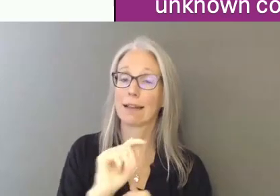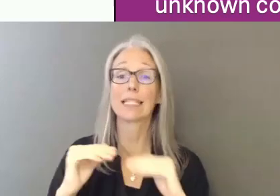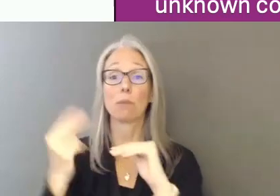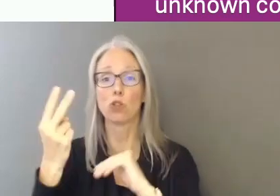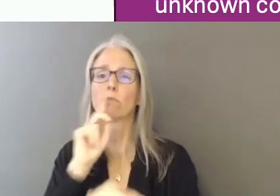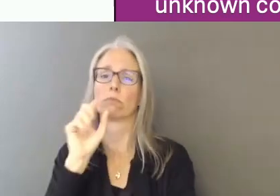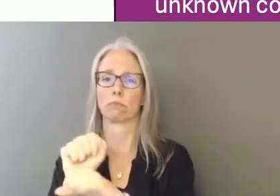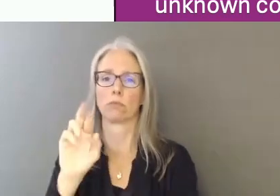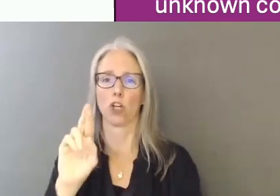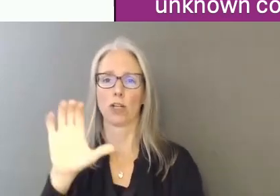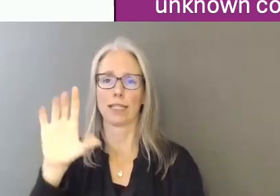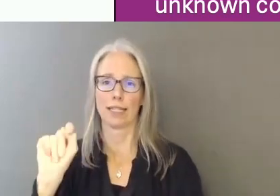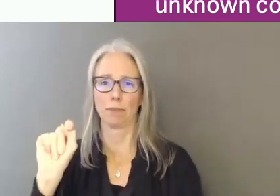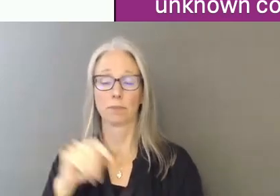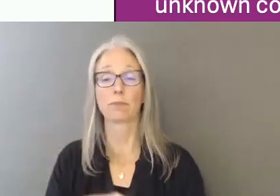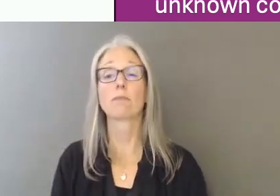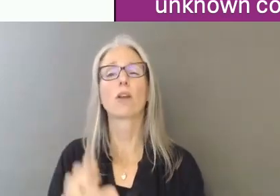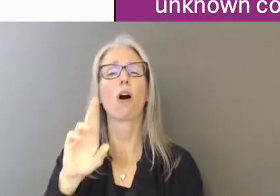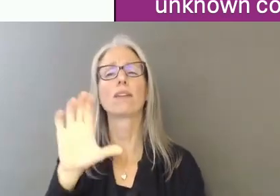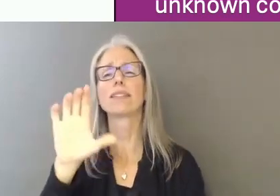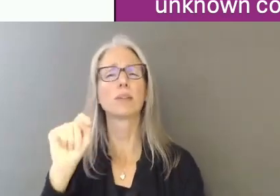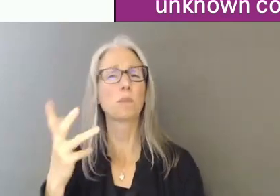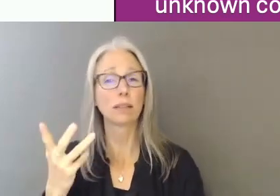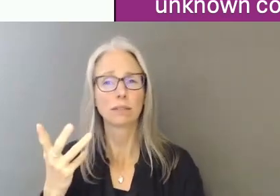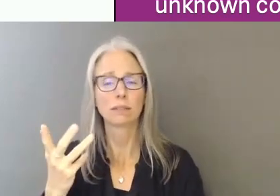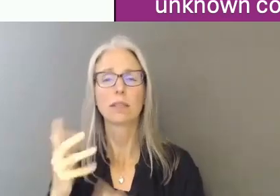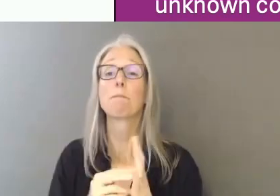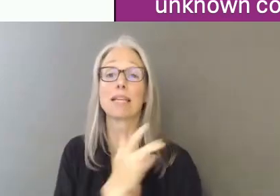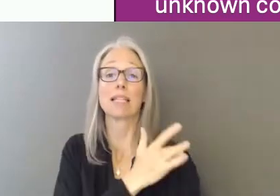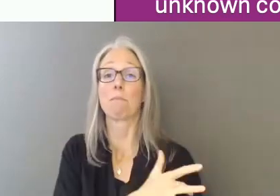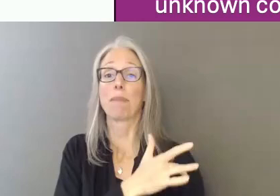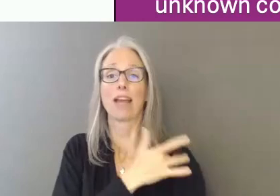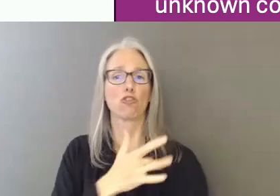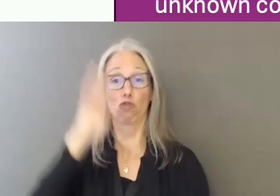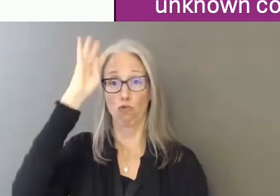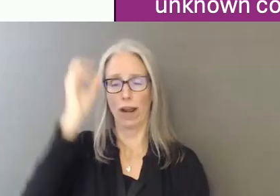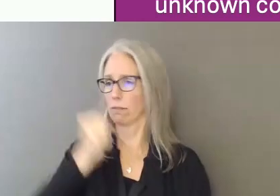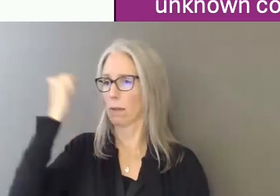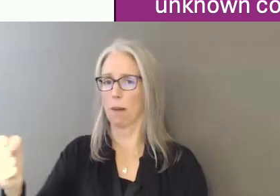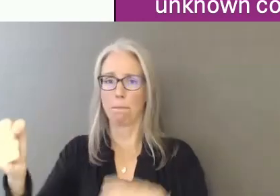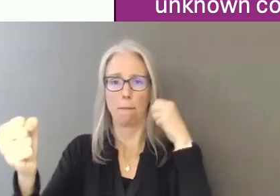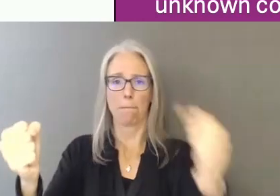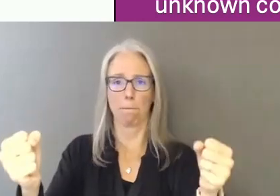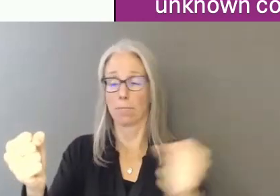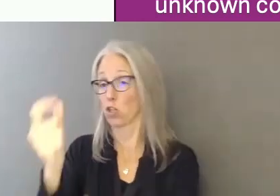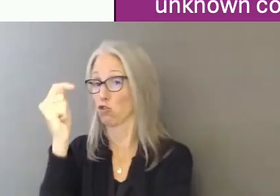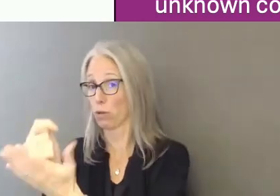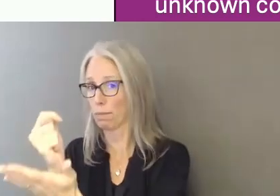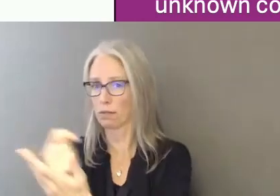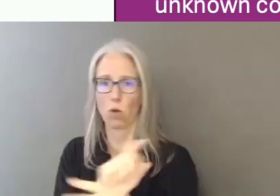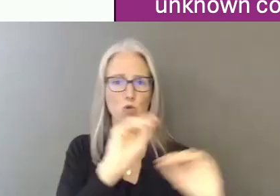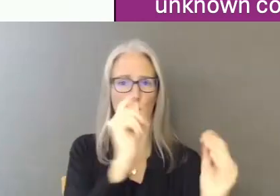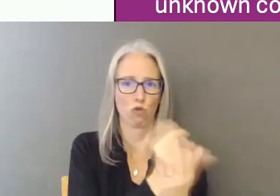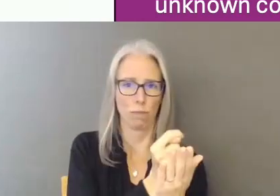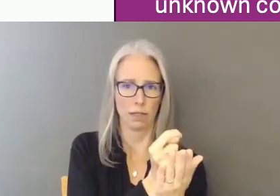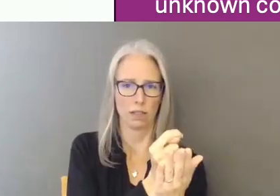So what is an RCT? In an RCT, patients are randomly assigned to receiving a treatment or no treatment. Most of the time, the no